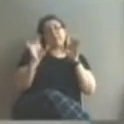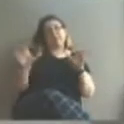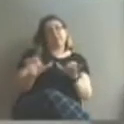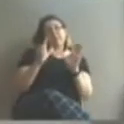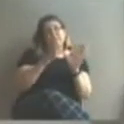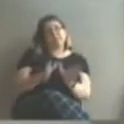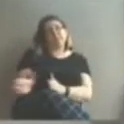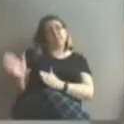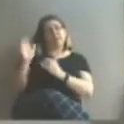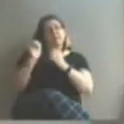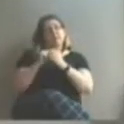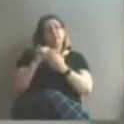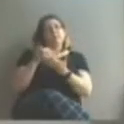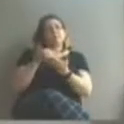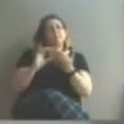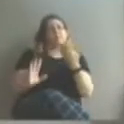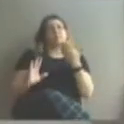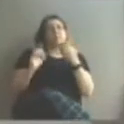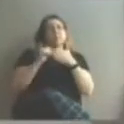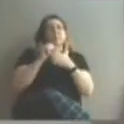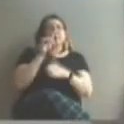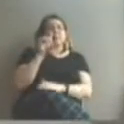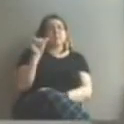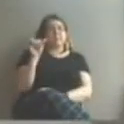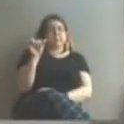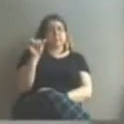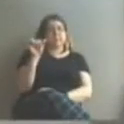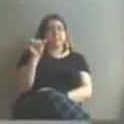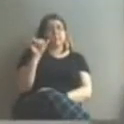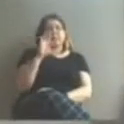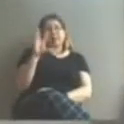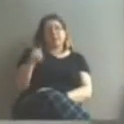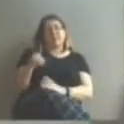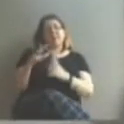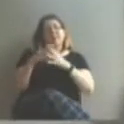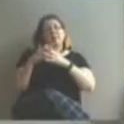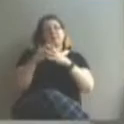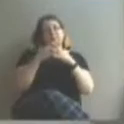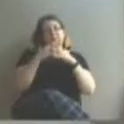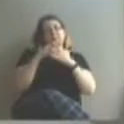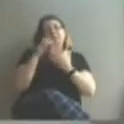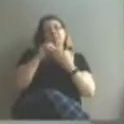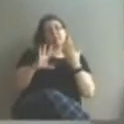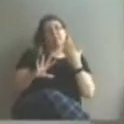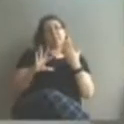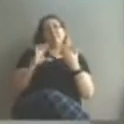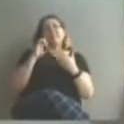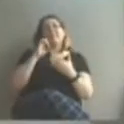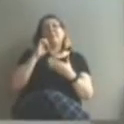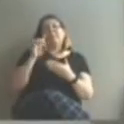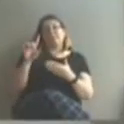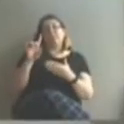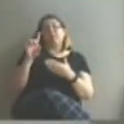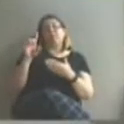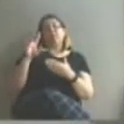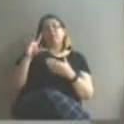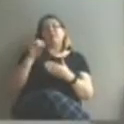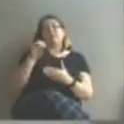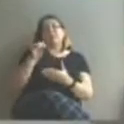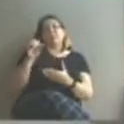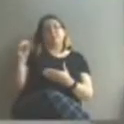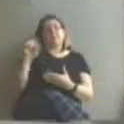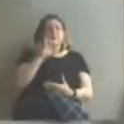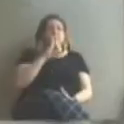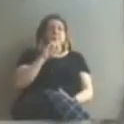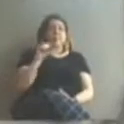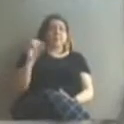our students with disabilities, our African-American students with disabilities for out-of-school suspensions and in-school